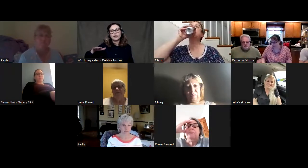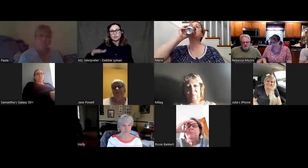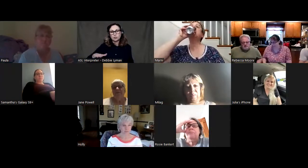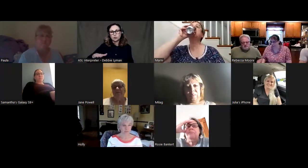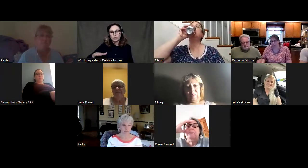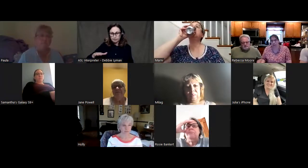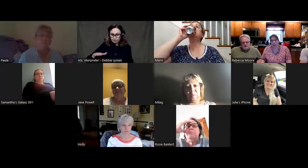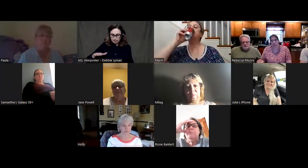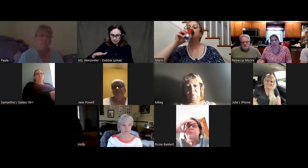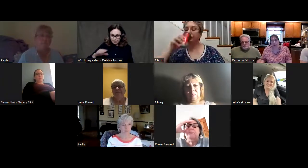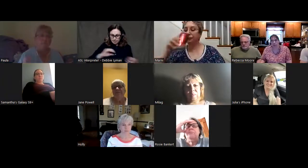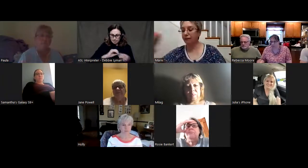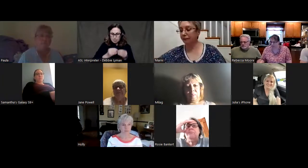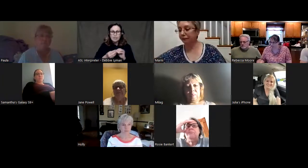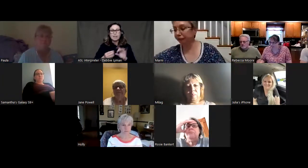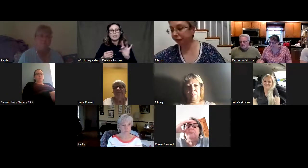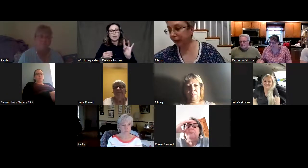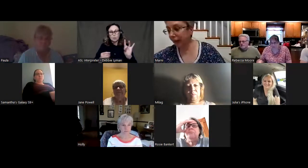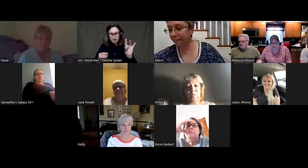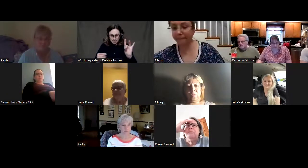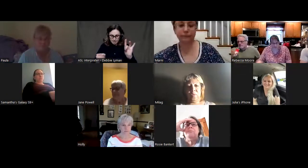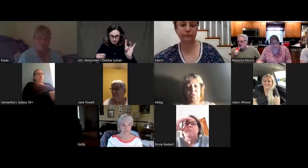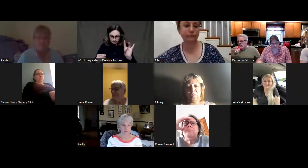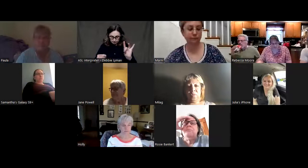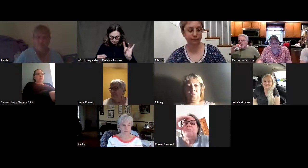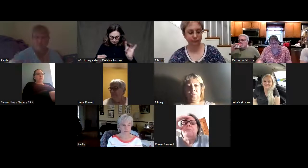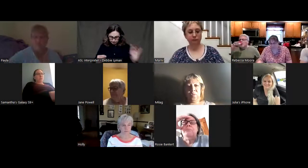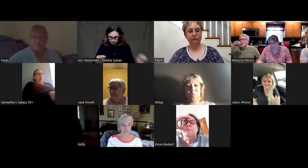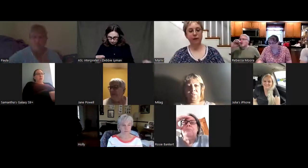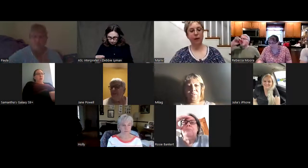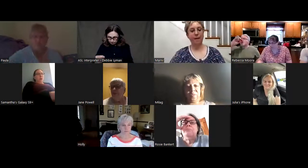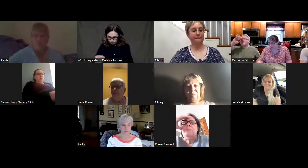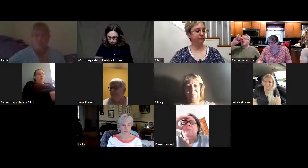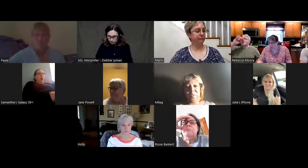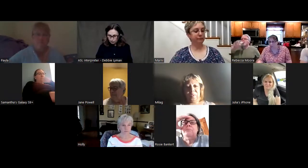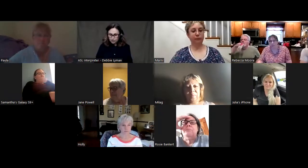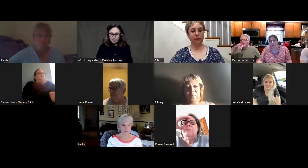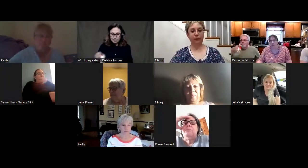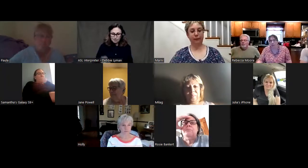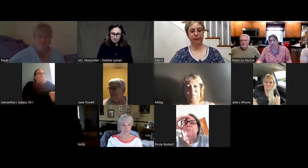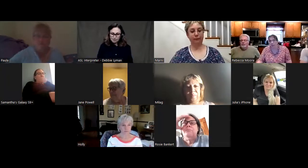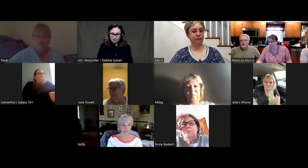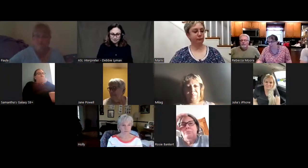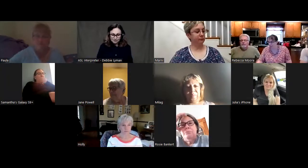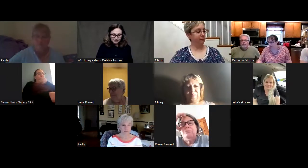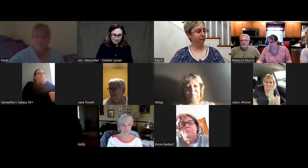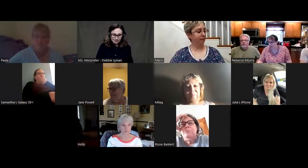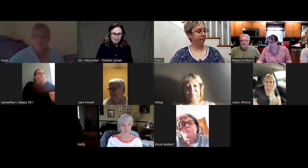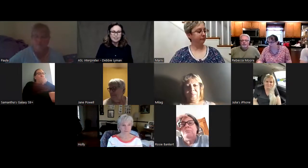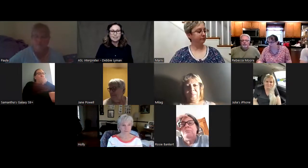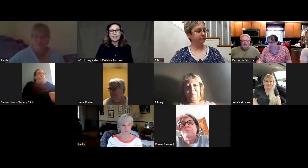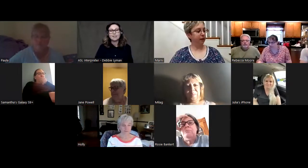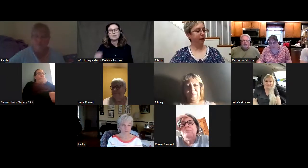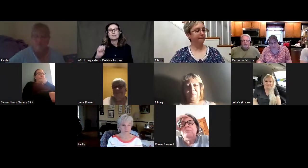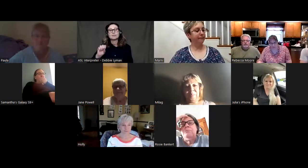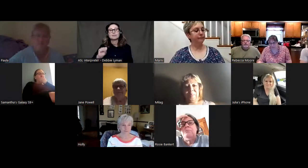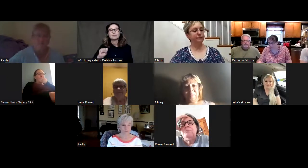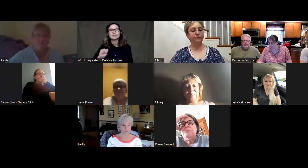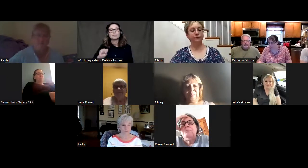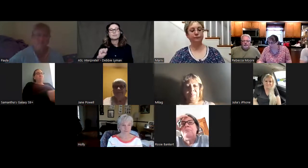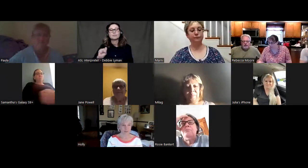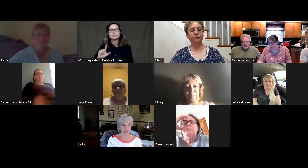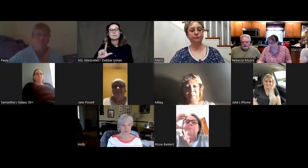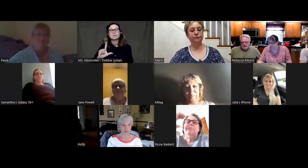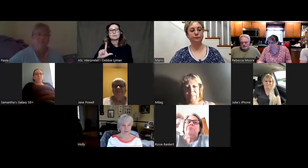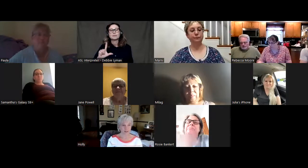child and short. Okay. Number 8. Thank you. You're welcome. Okay.